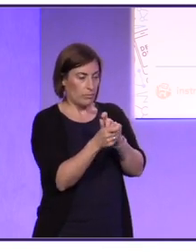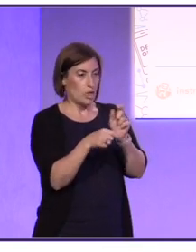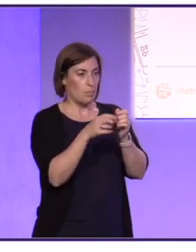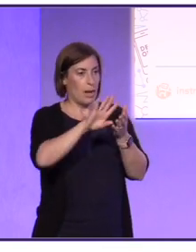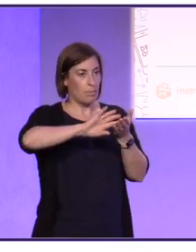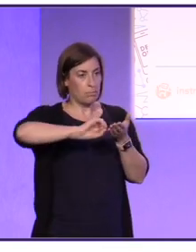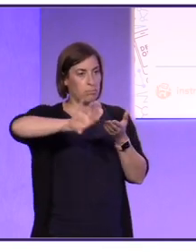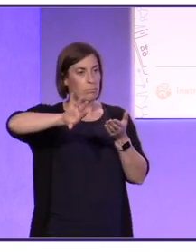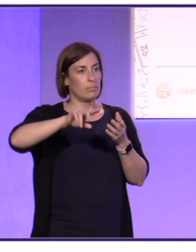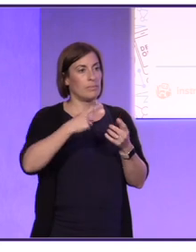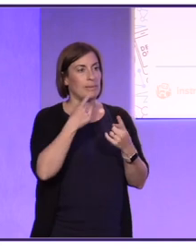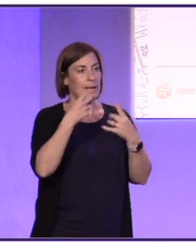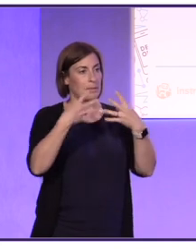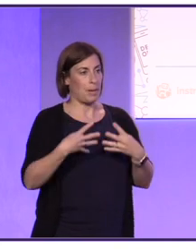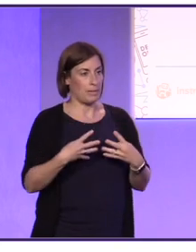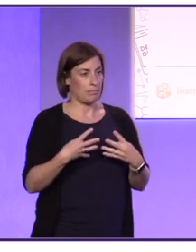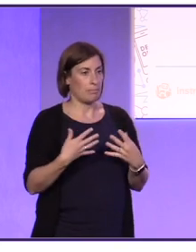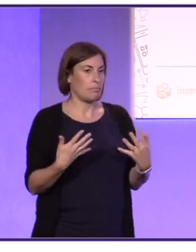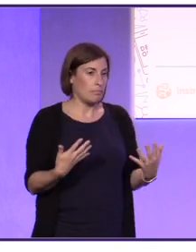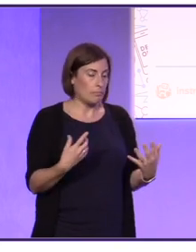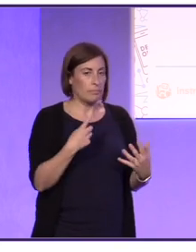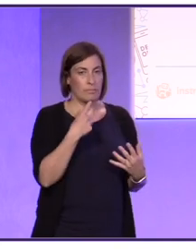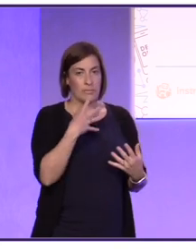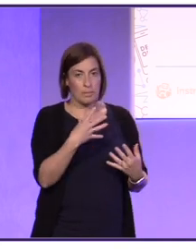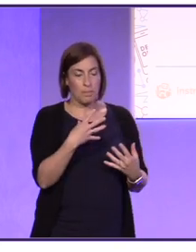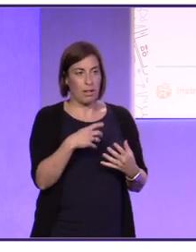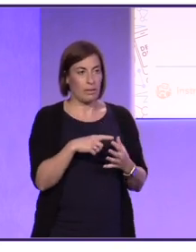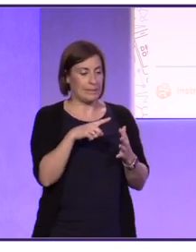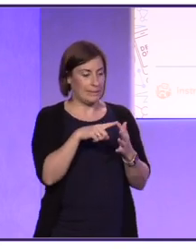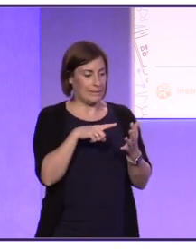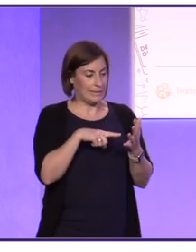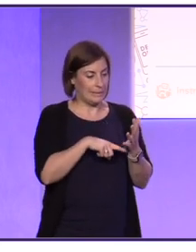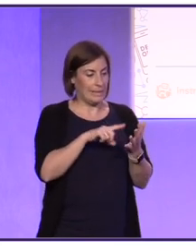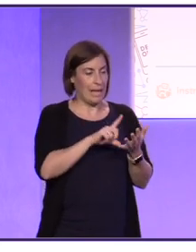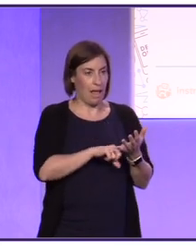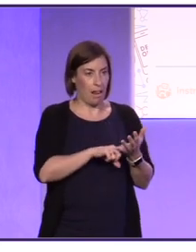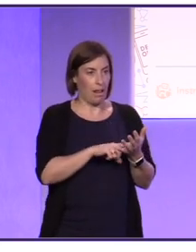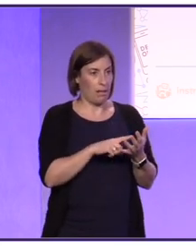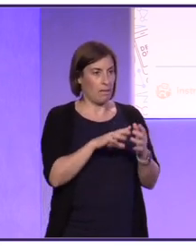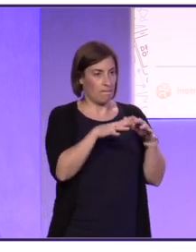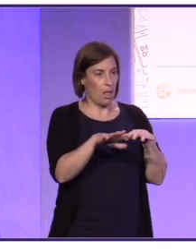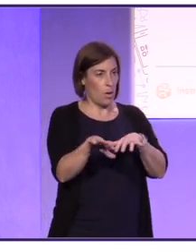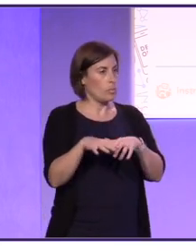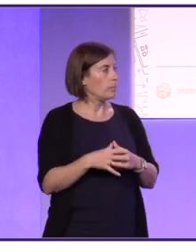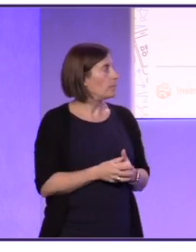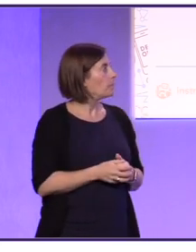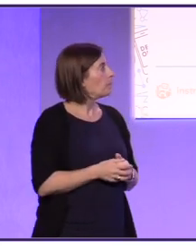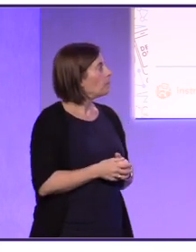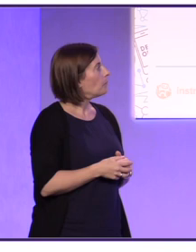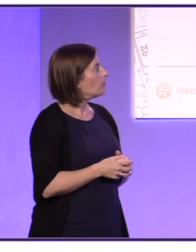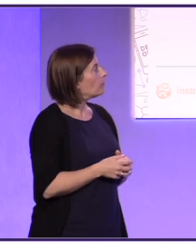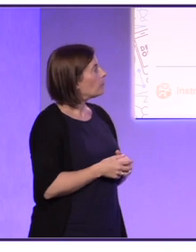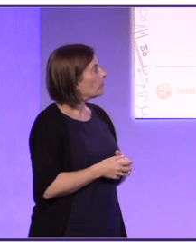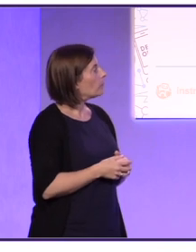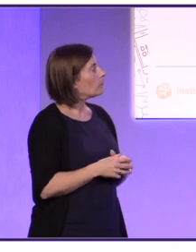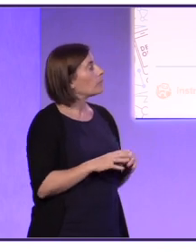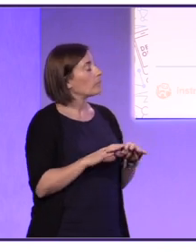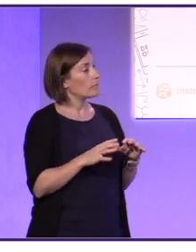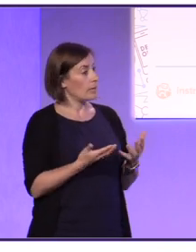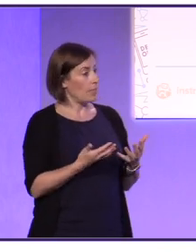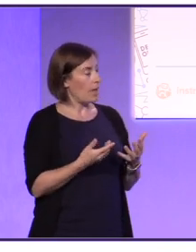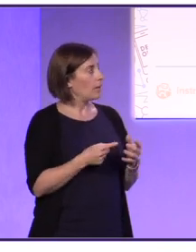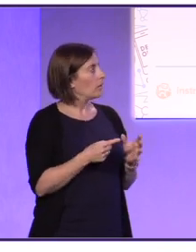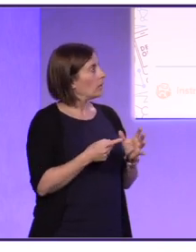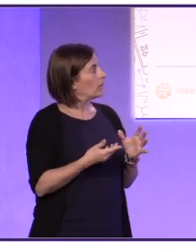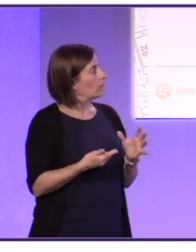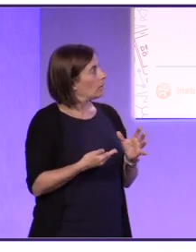database. Quite a simple sort of ETL flow. Then we put in a